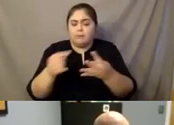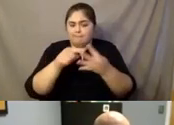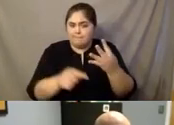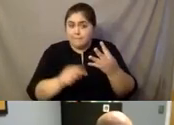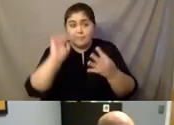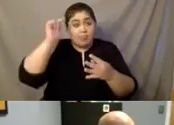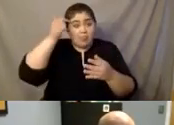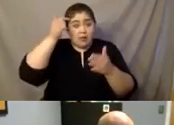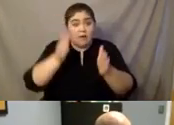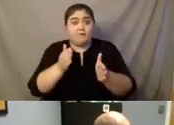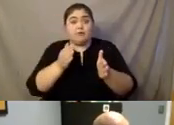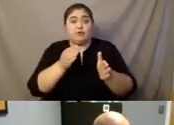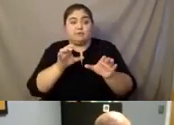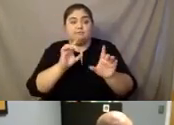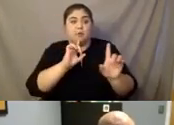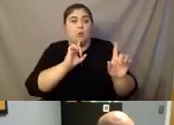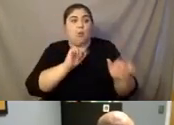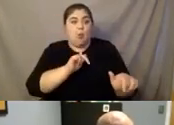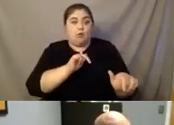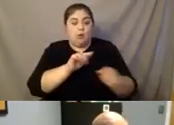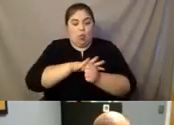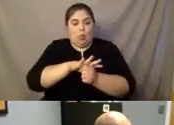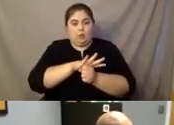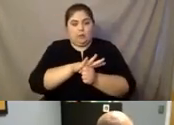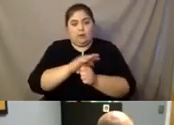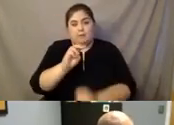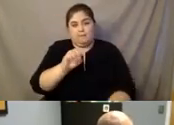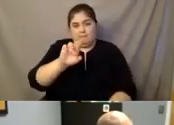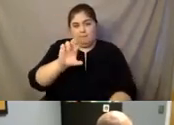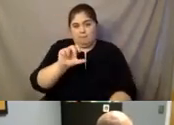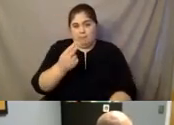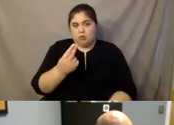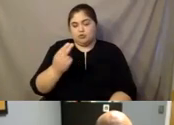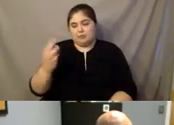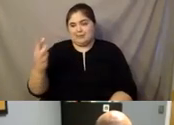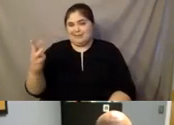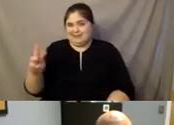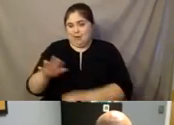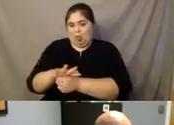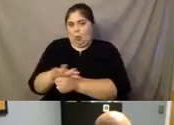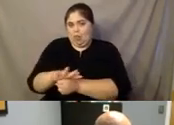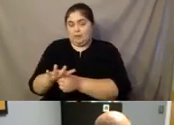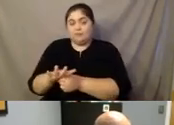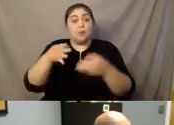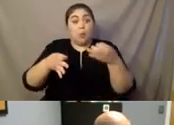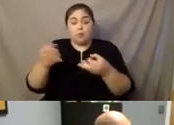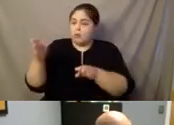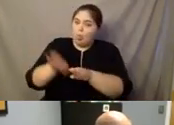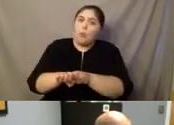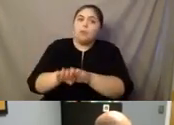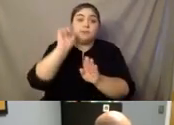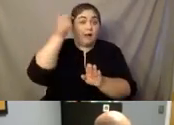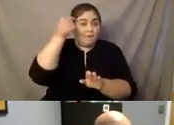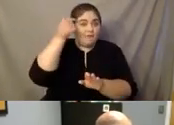issued an order on March 23rd. Actually, locally, we said March 16th that the courts were closed